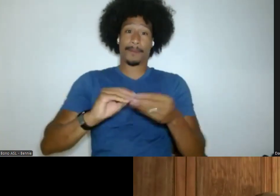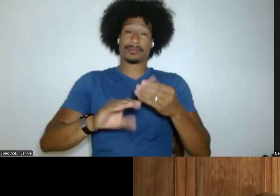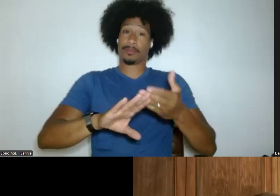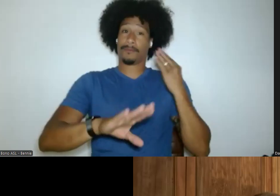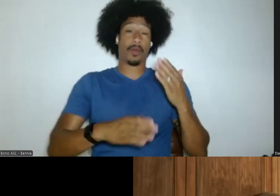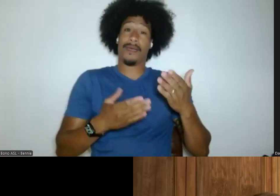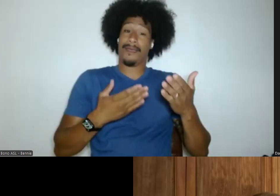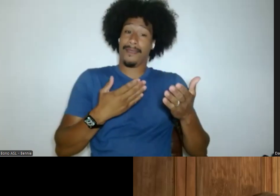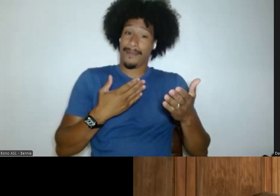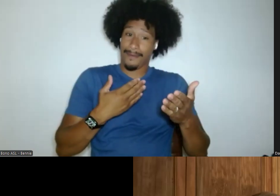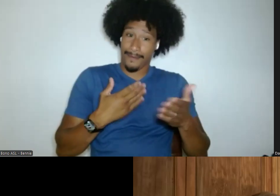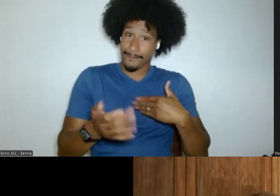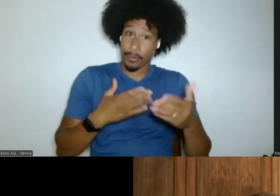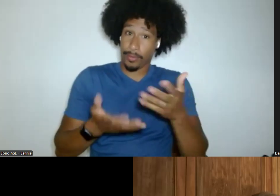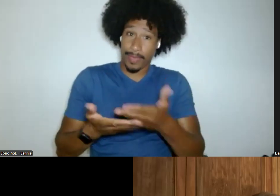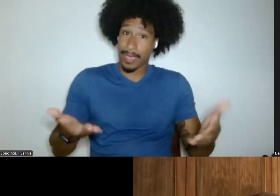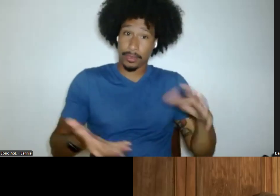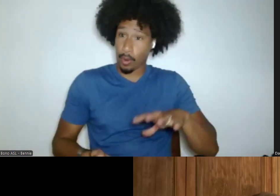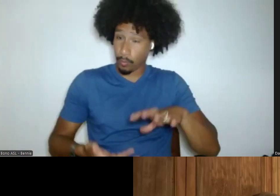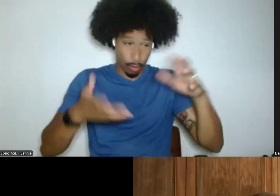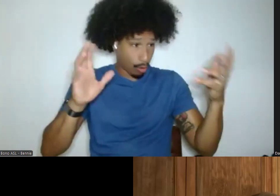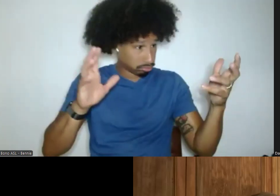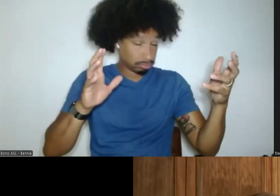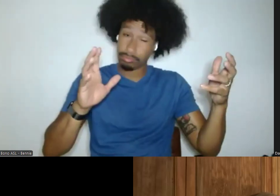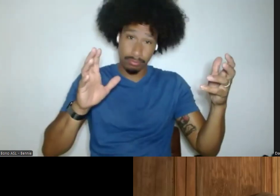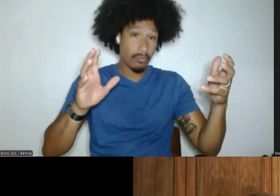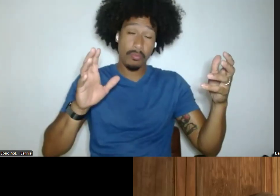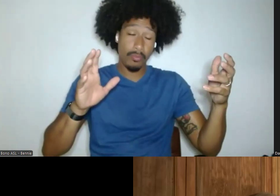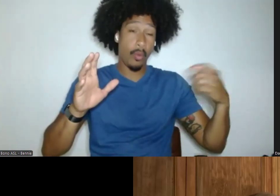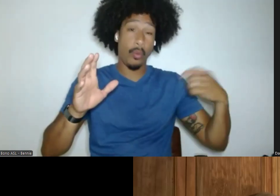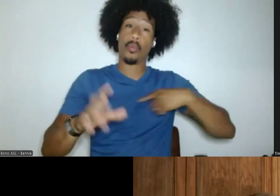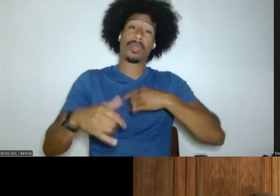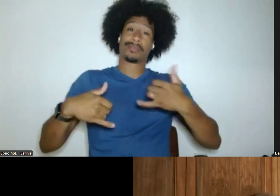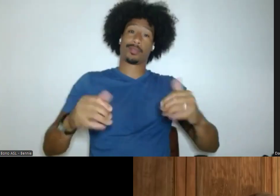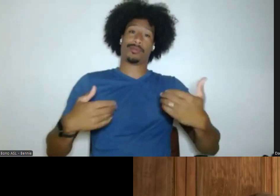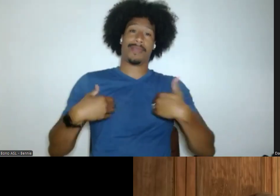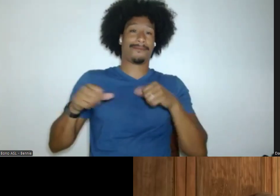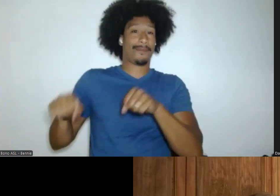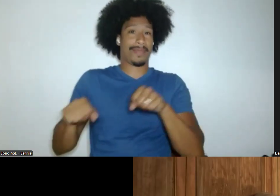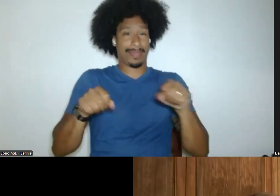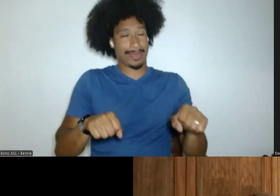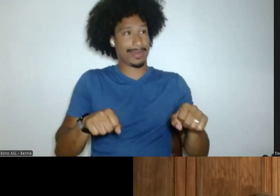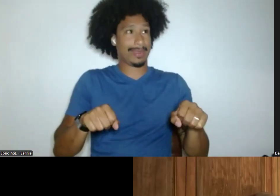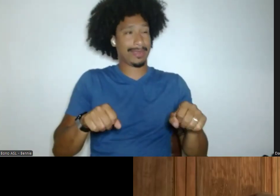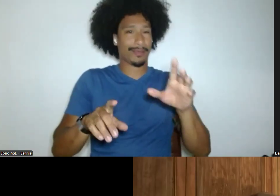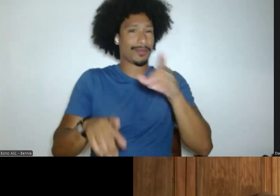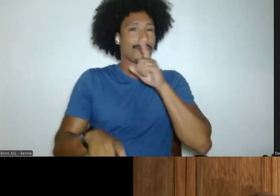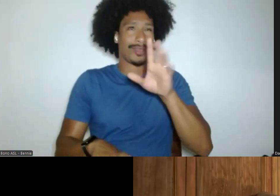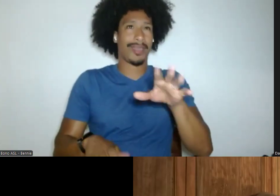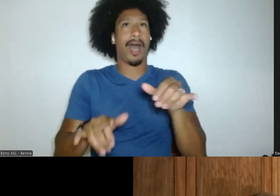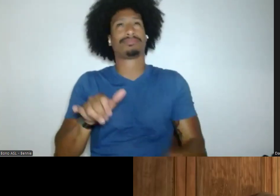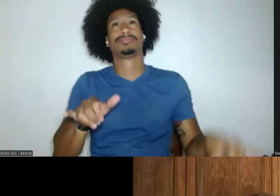wrong, we have gotten the ability to like have, it's corny, a teachable